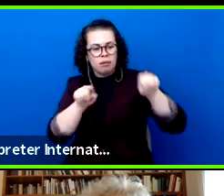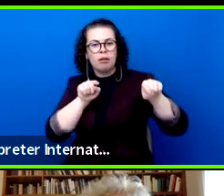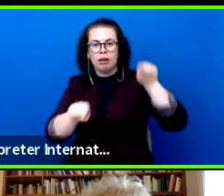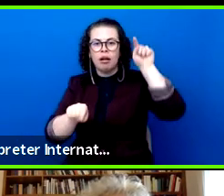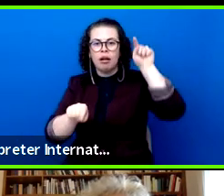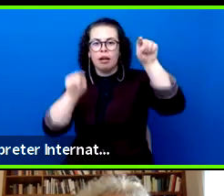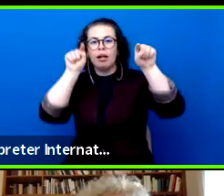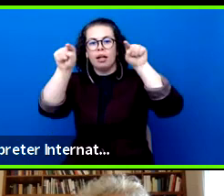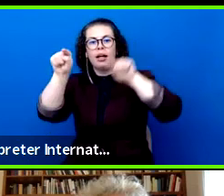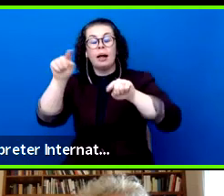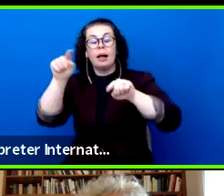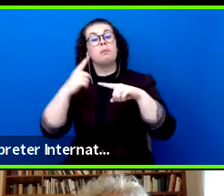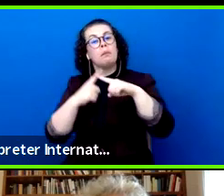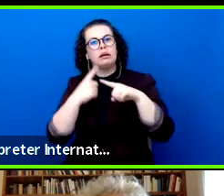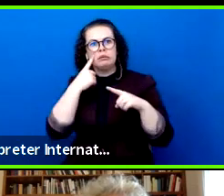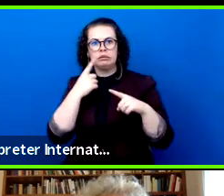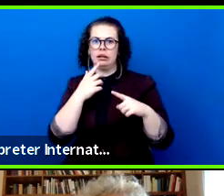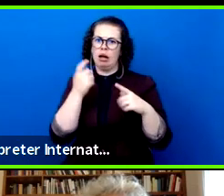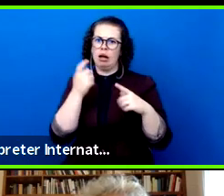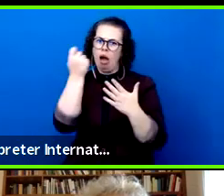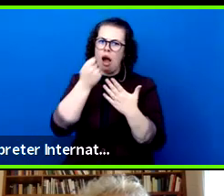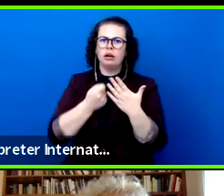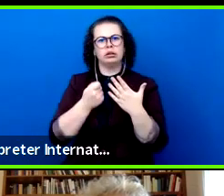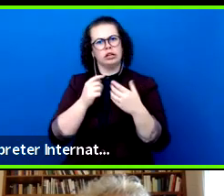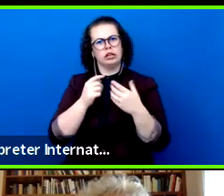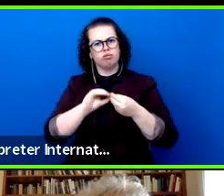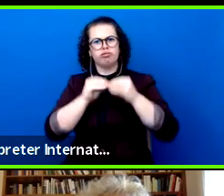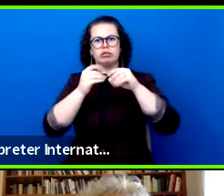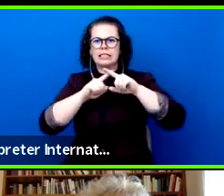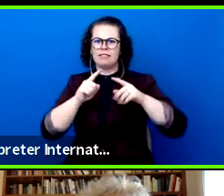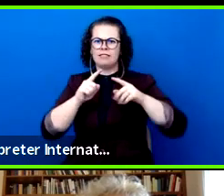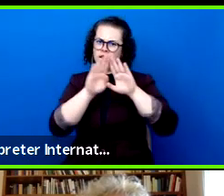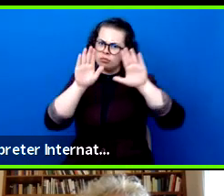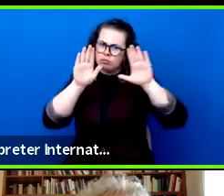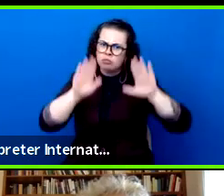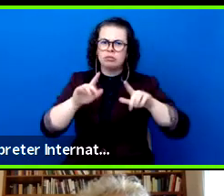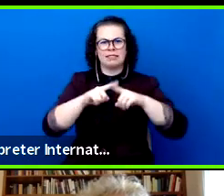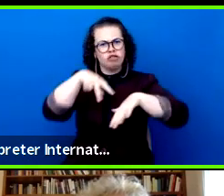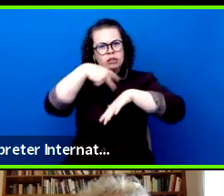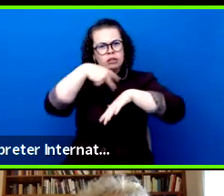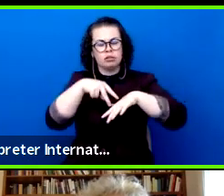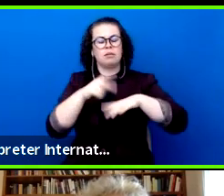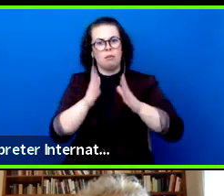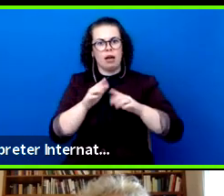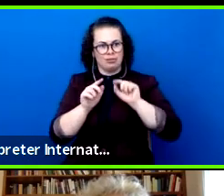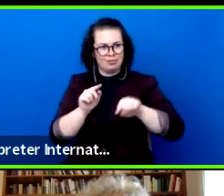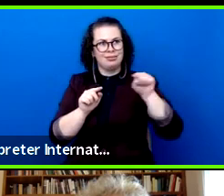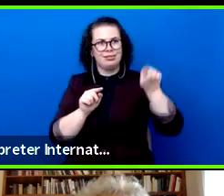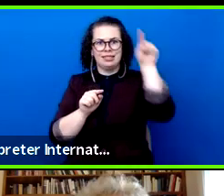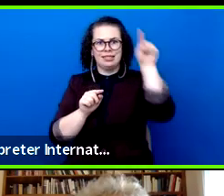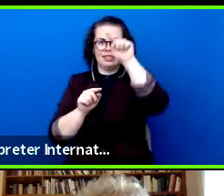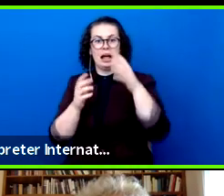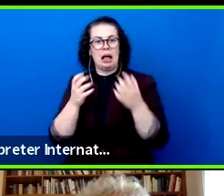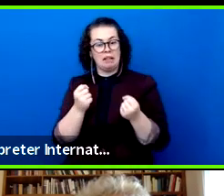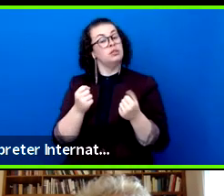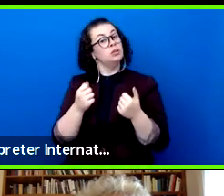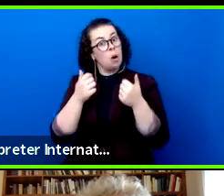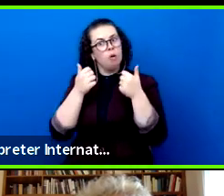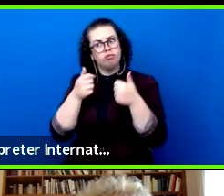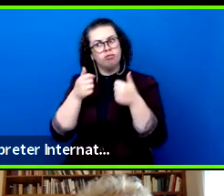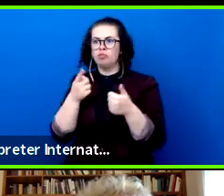artistic productions. So here's a comment that we have regarding the European production